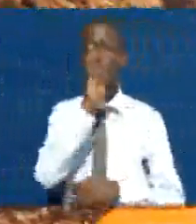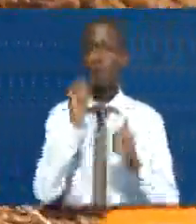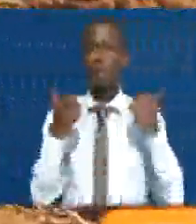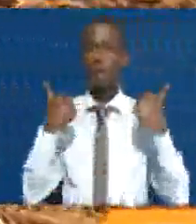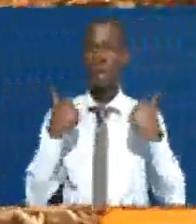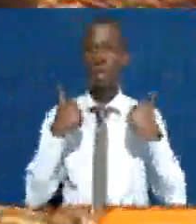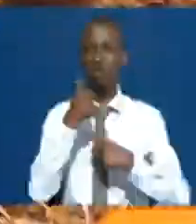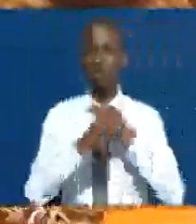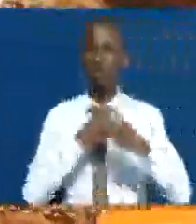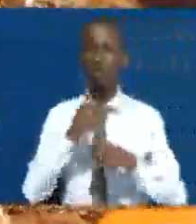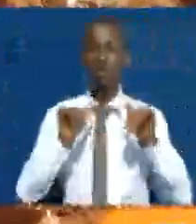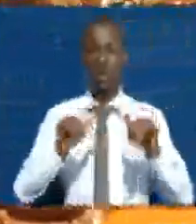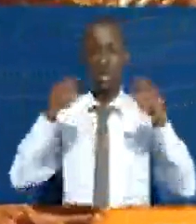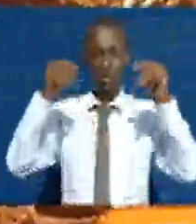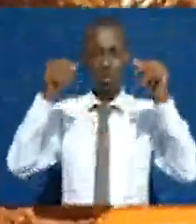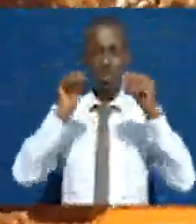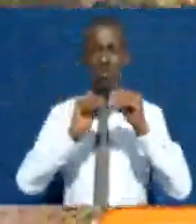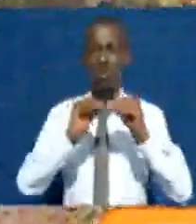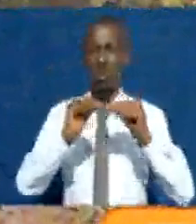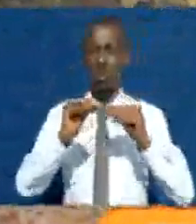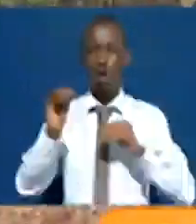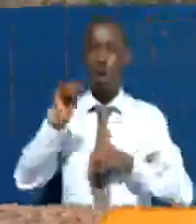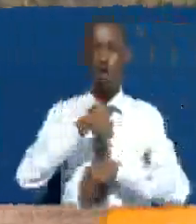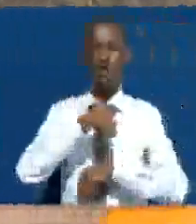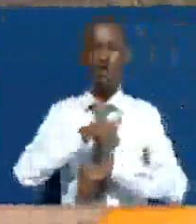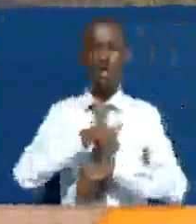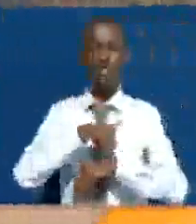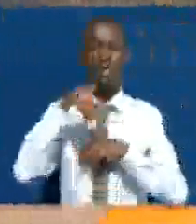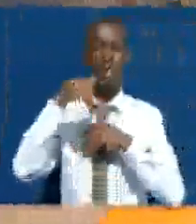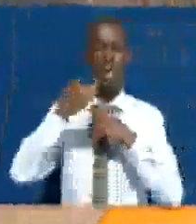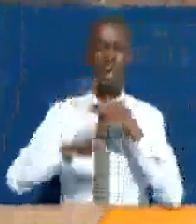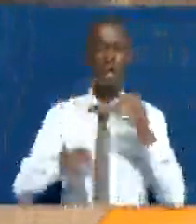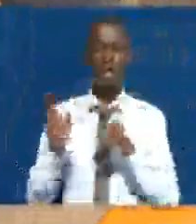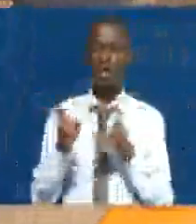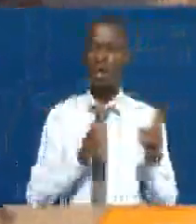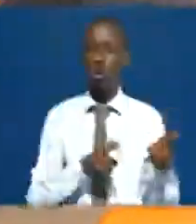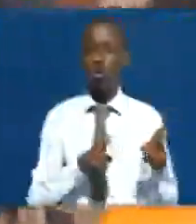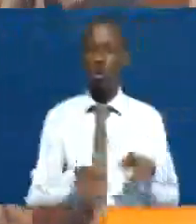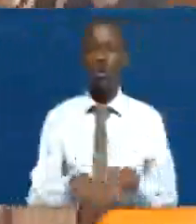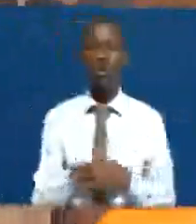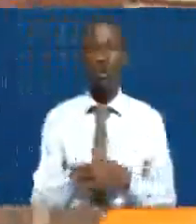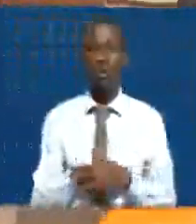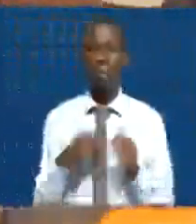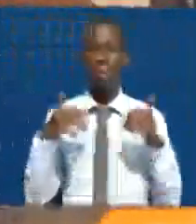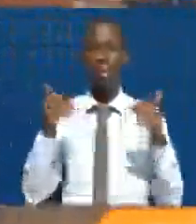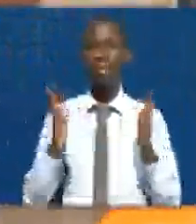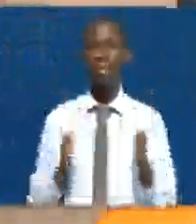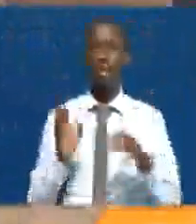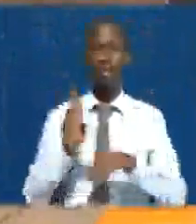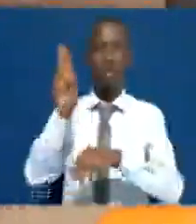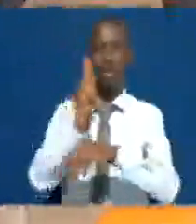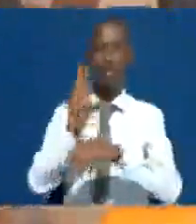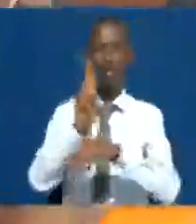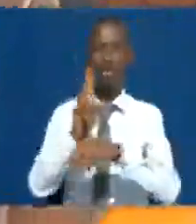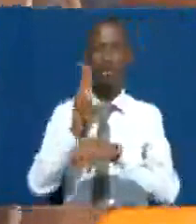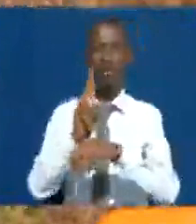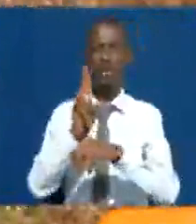retained in the soil for a longer period of time compared to the normal tillage method where farmers use disc